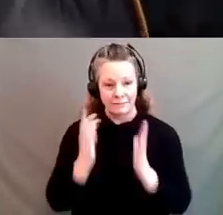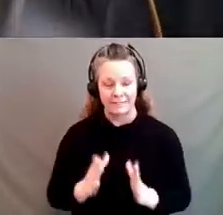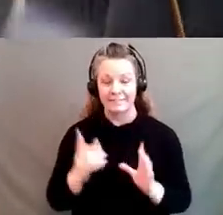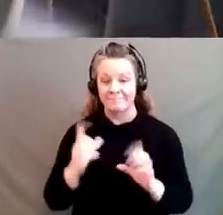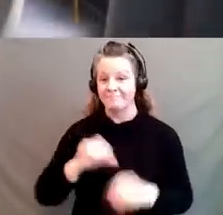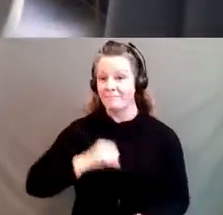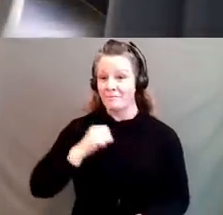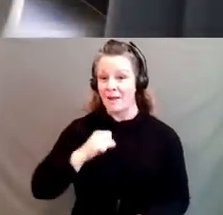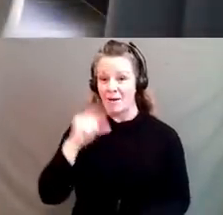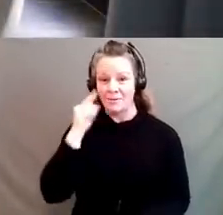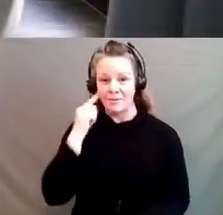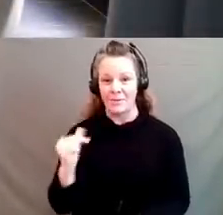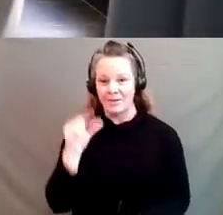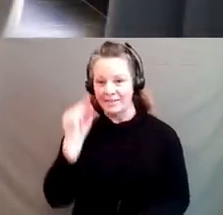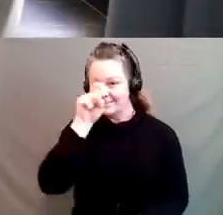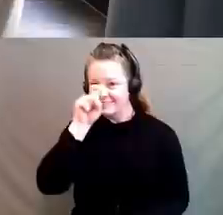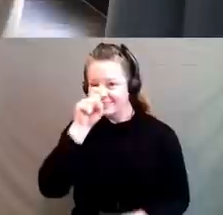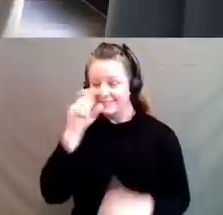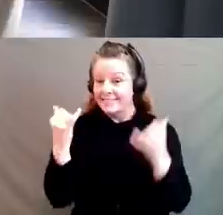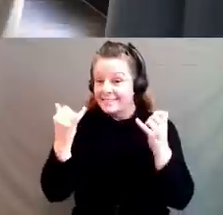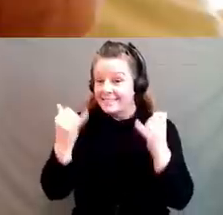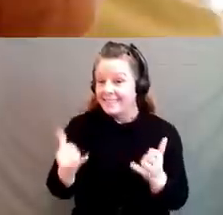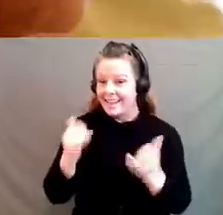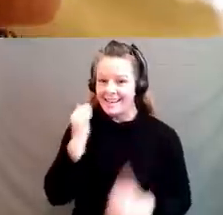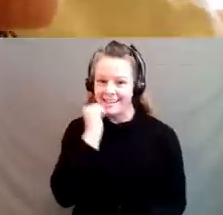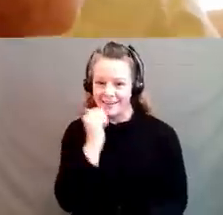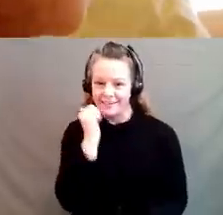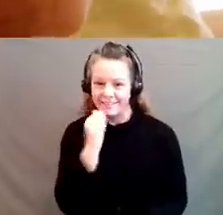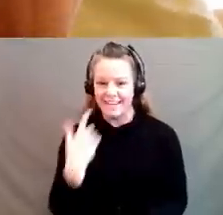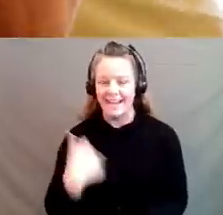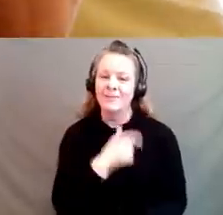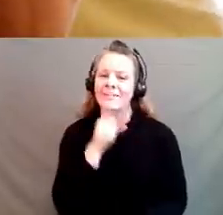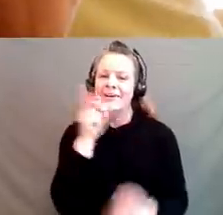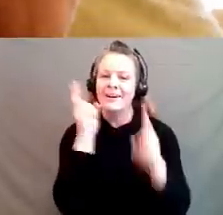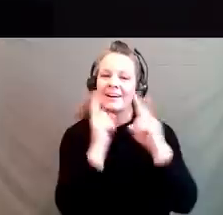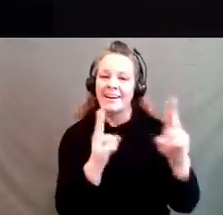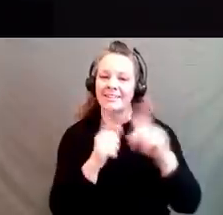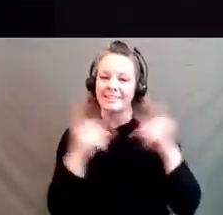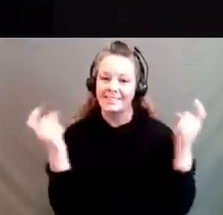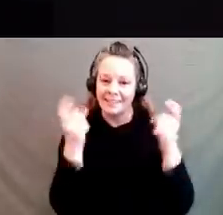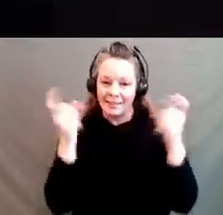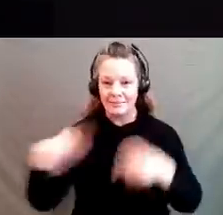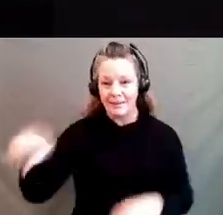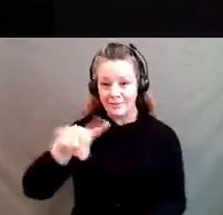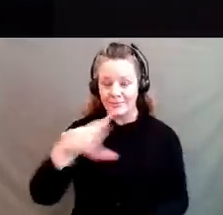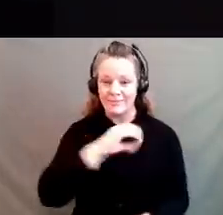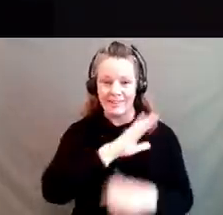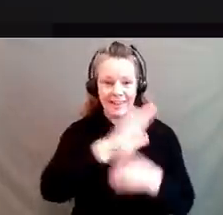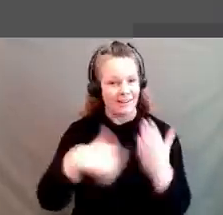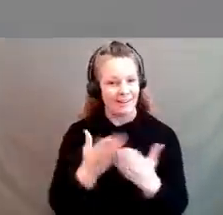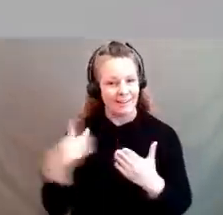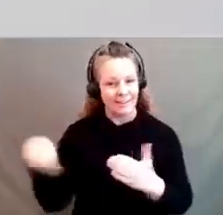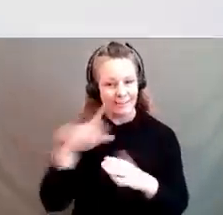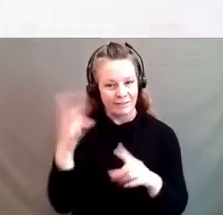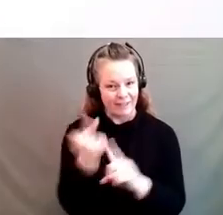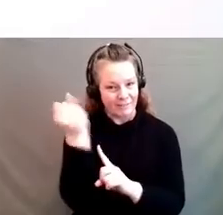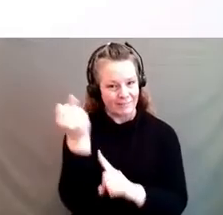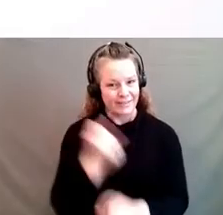Eagles, today and every day, we are honored to celebrate you and all that you've accomplished.